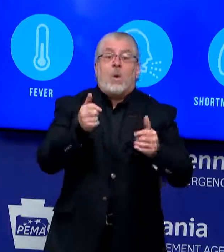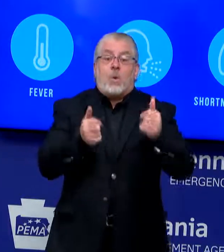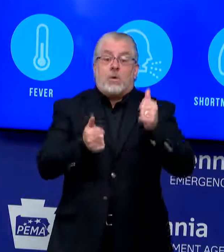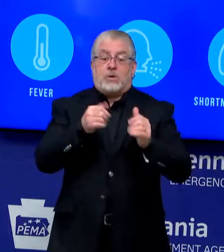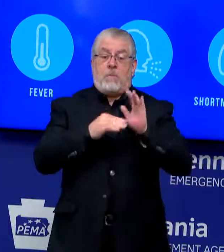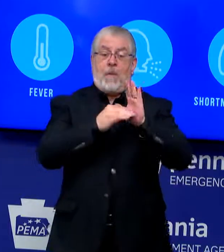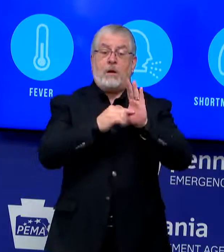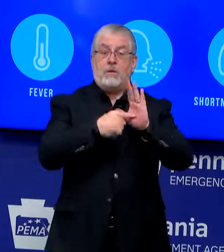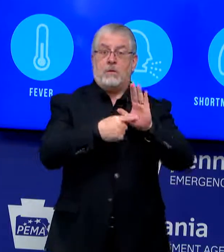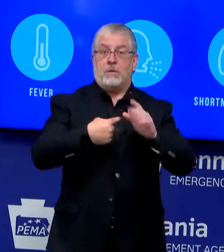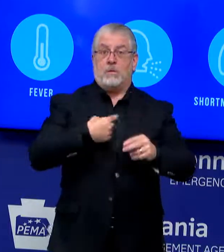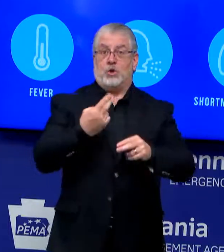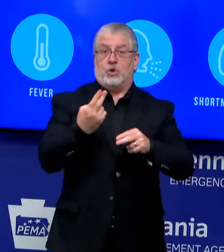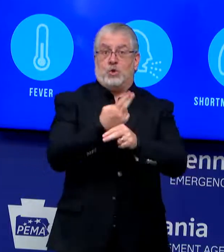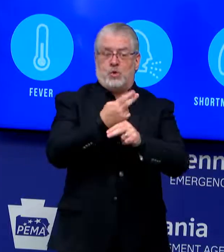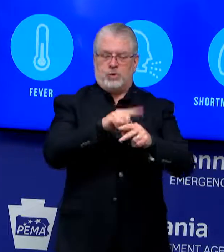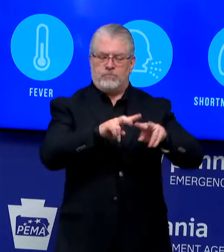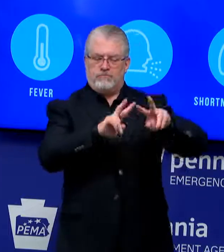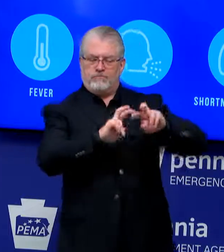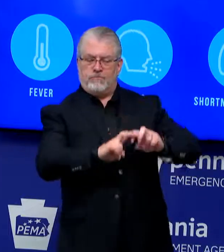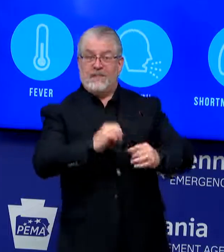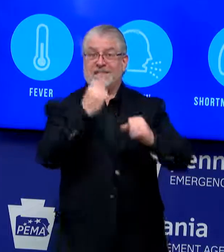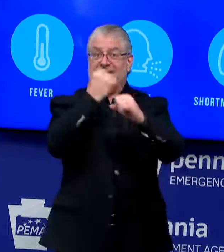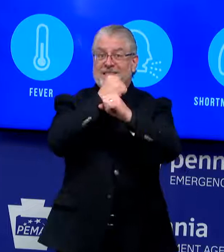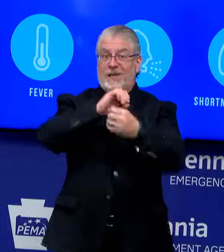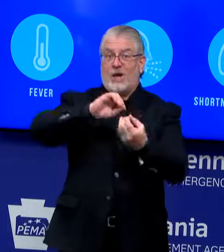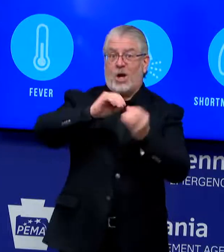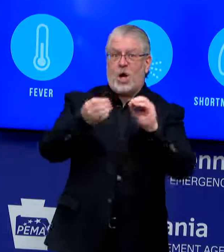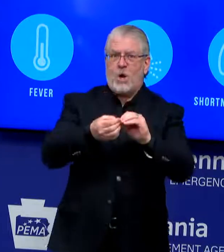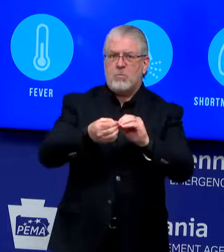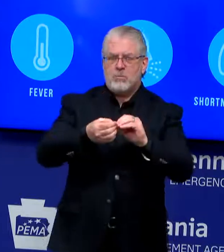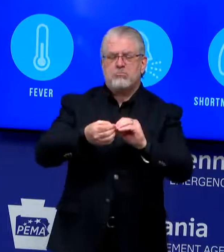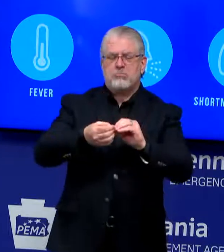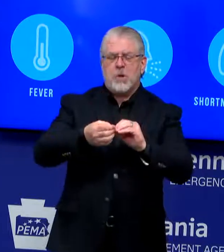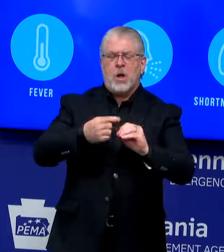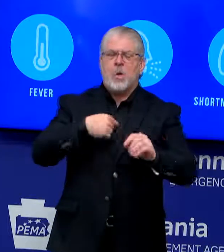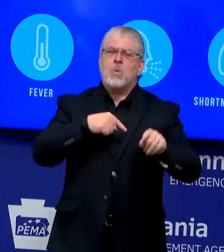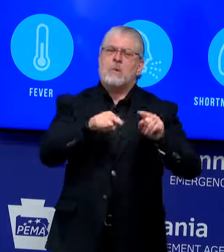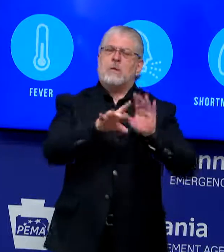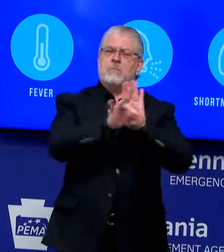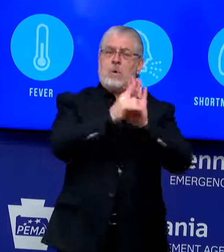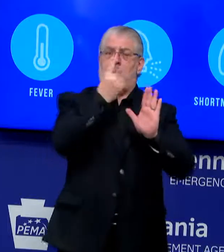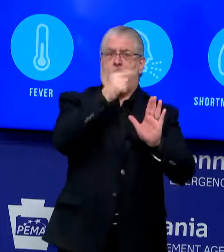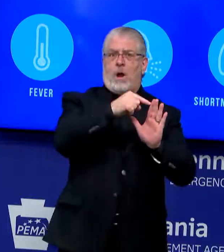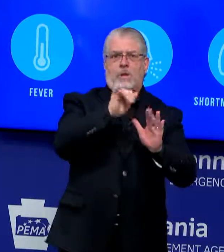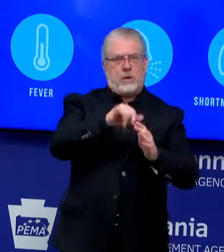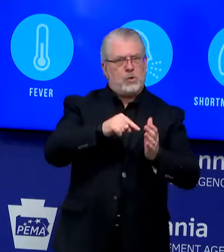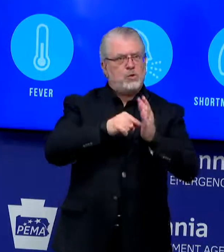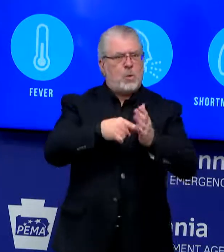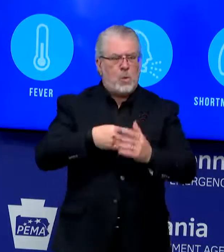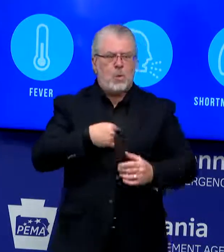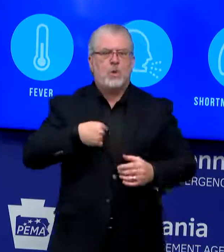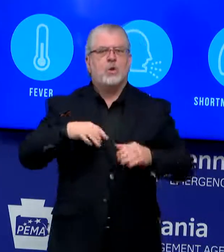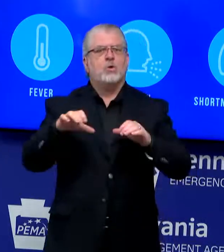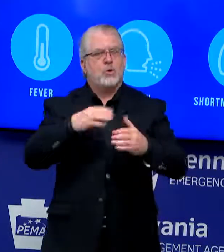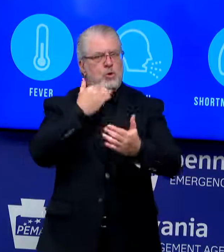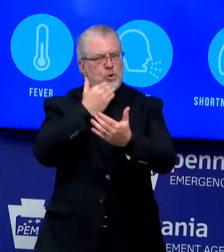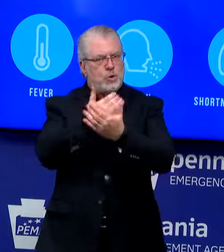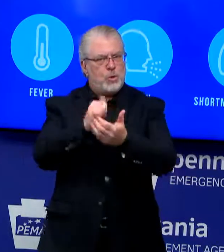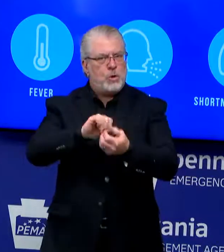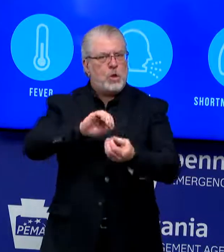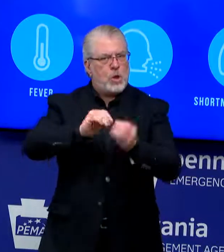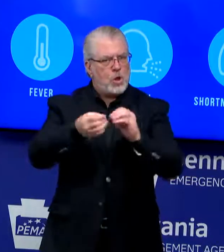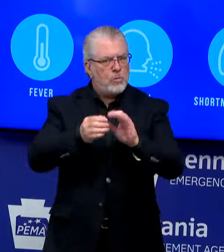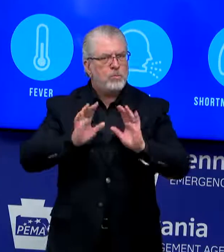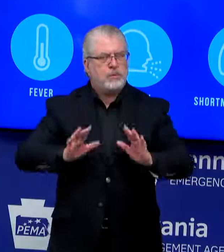will have adequate supplies to deal with this surge. But the key, as the governor has been emphasizing, is to prevent the